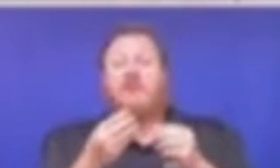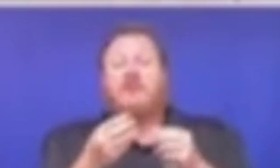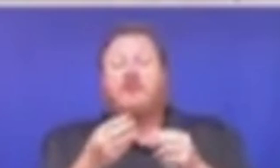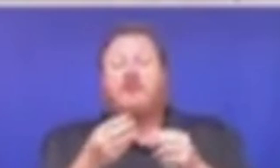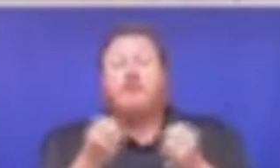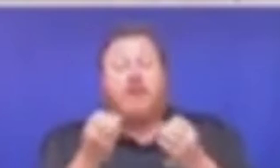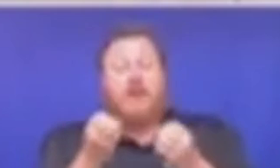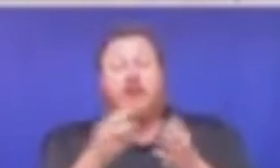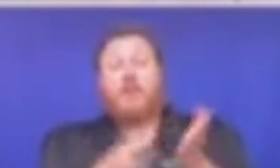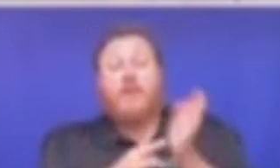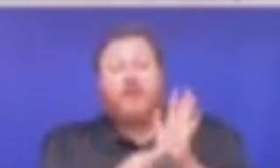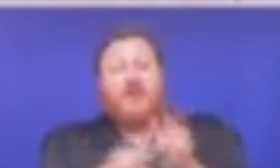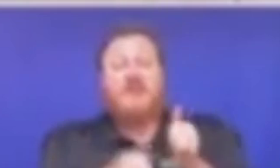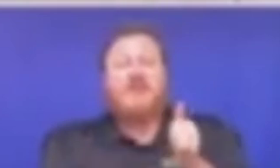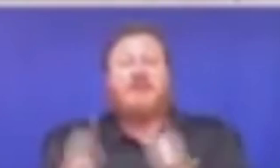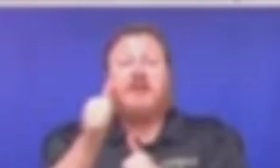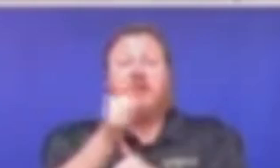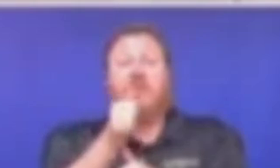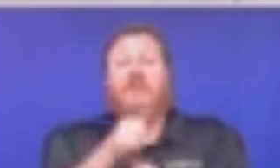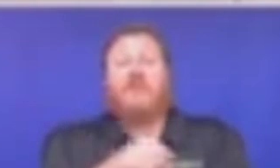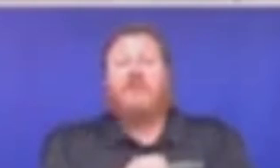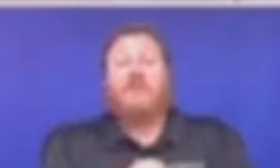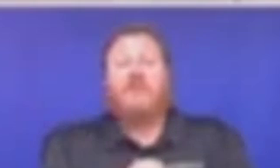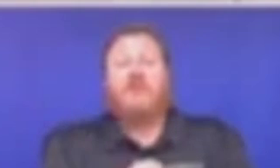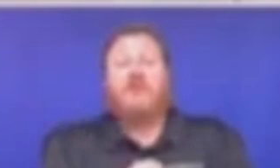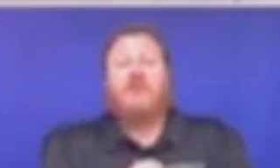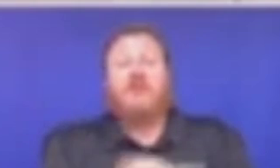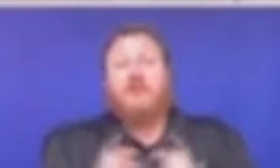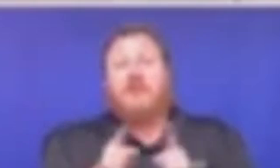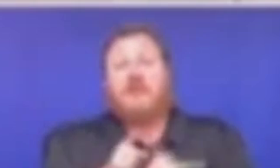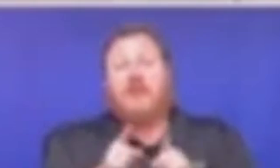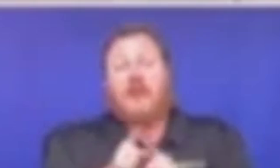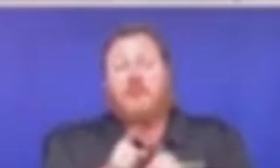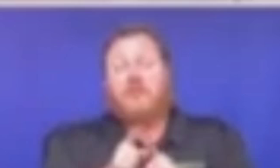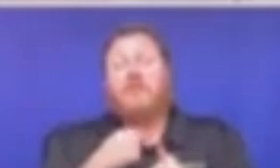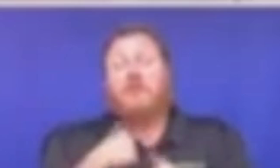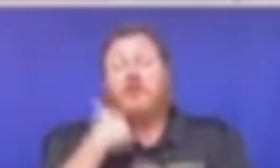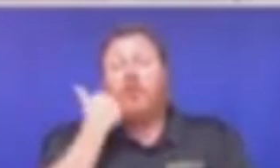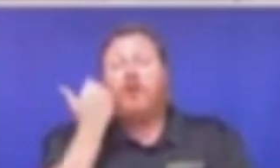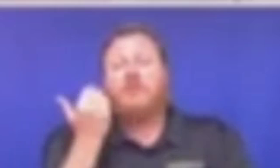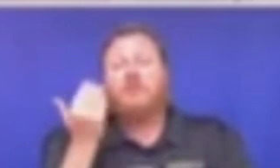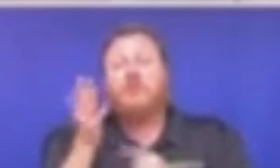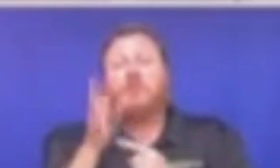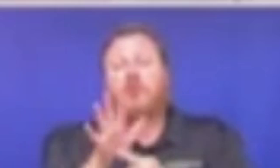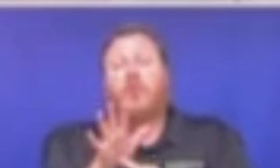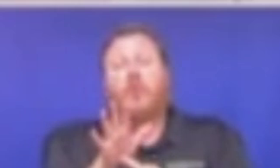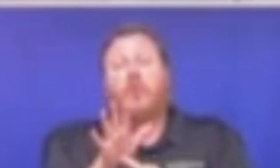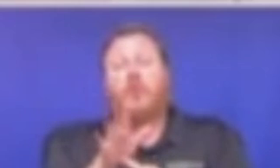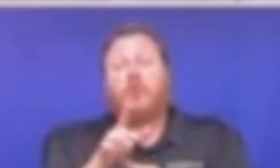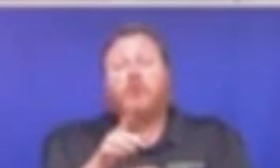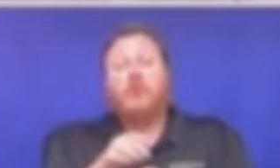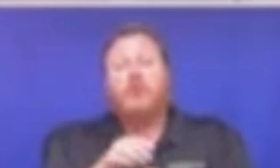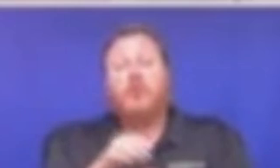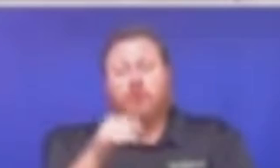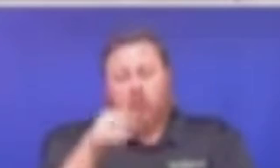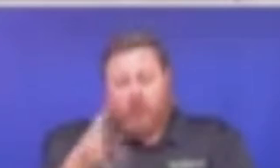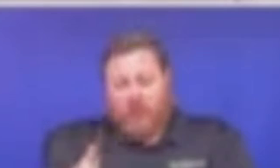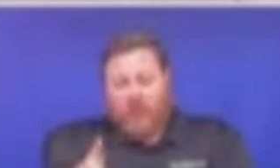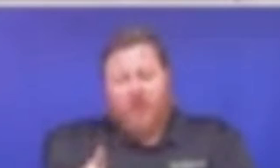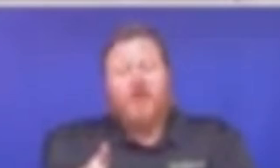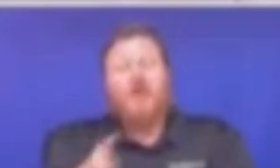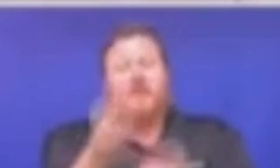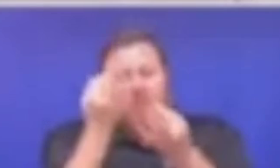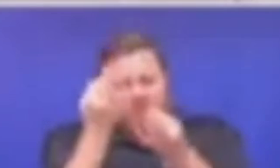executive. And I'd like to give you a front row seat to see